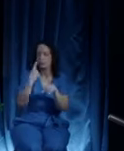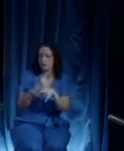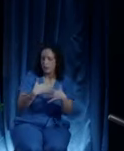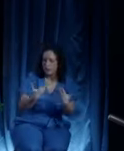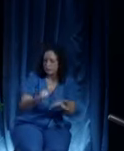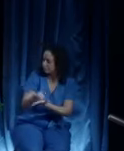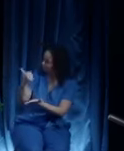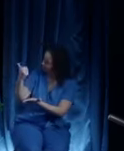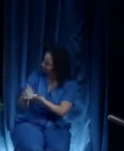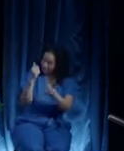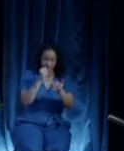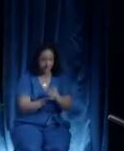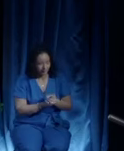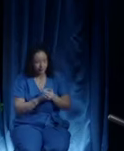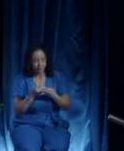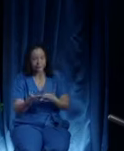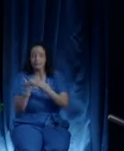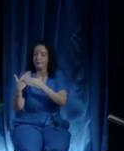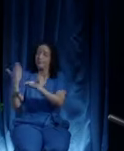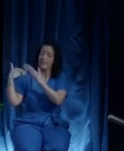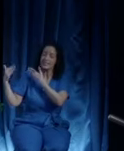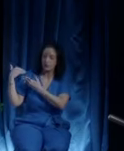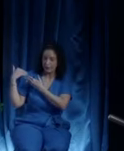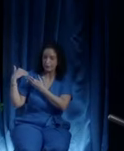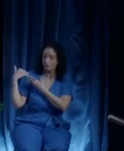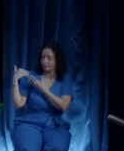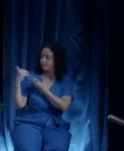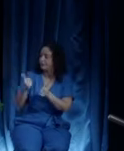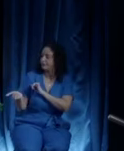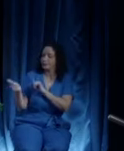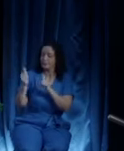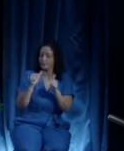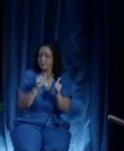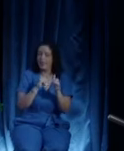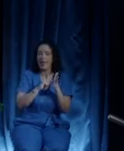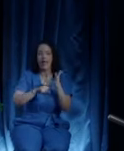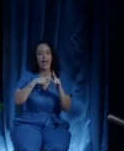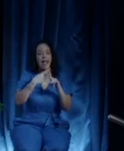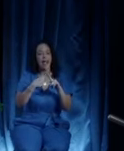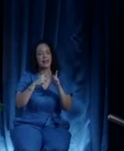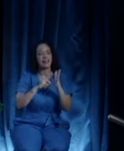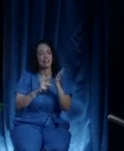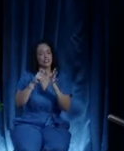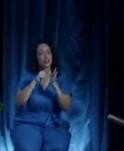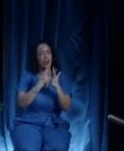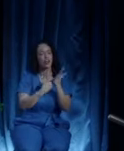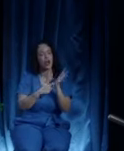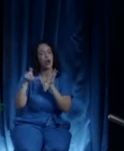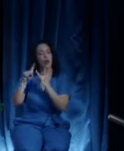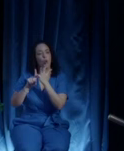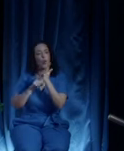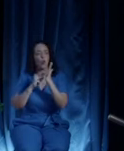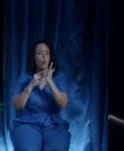Excellent. And historically next, we get to you, Alexander Courtney, an Associate Fellow of the Royal